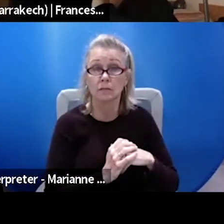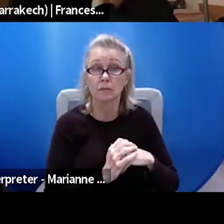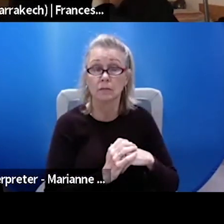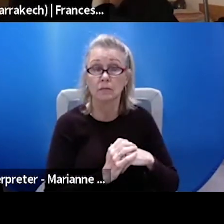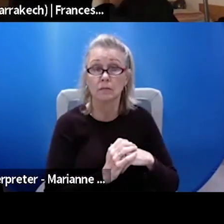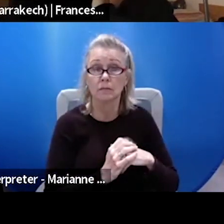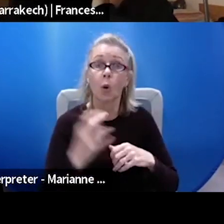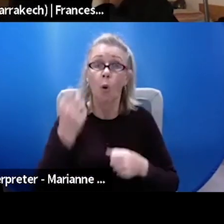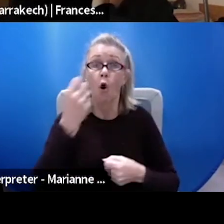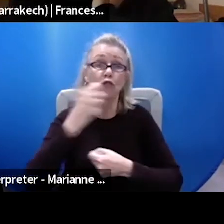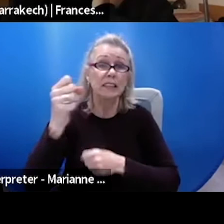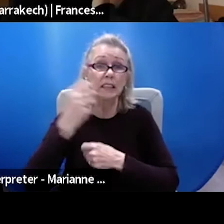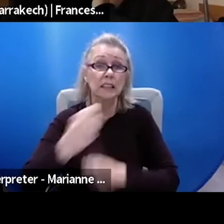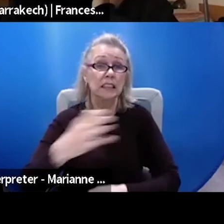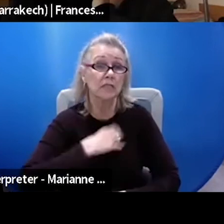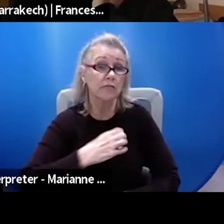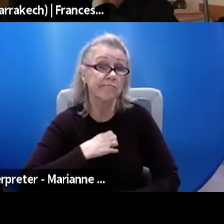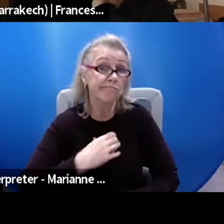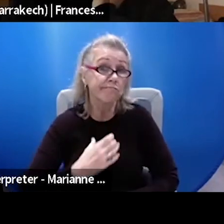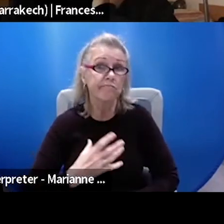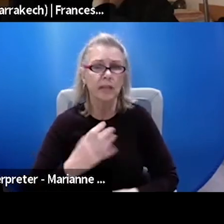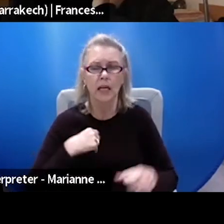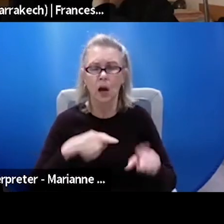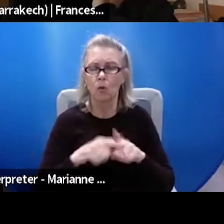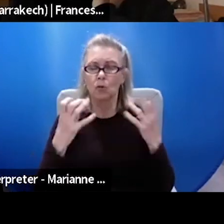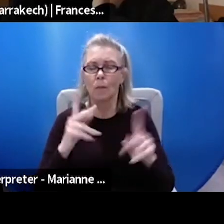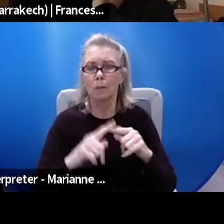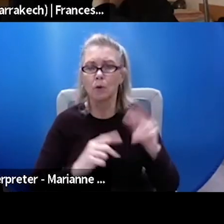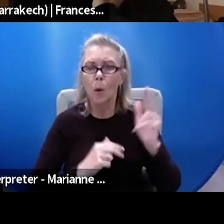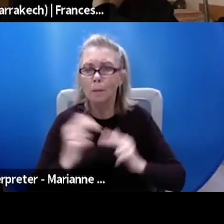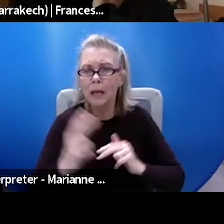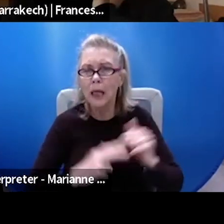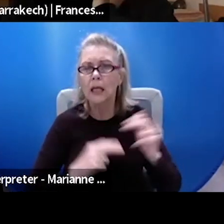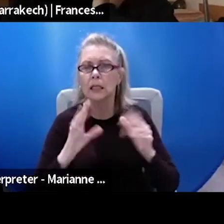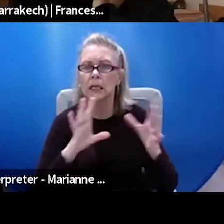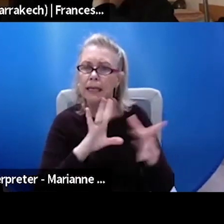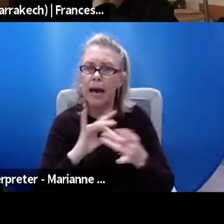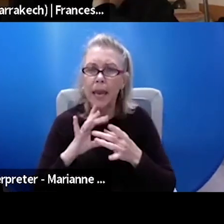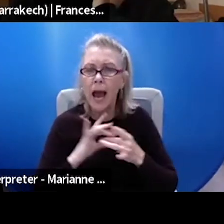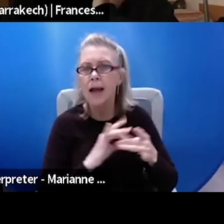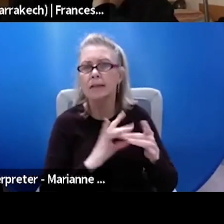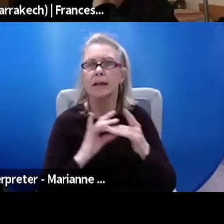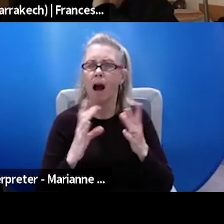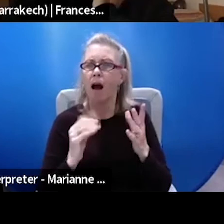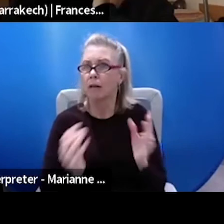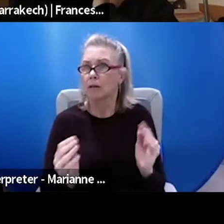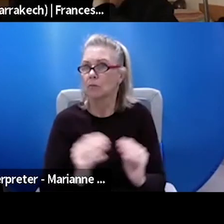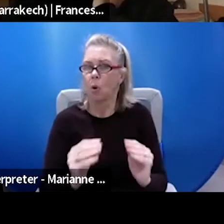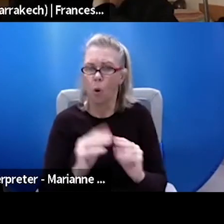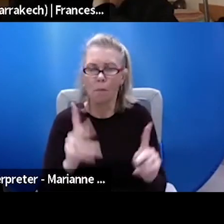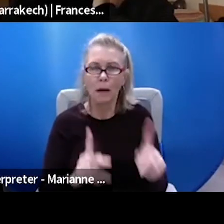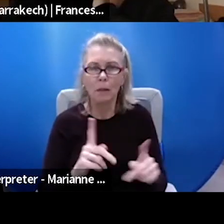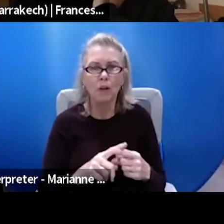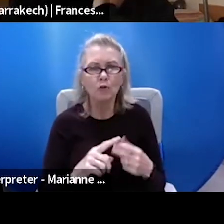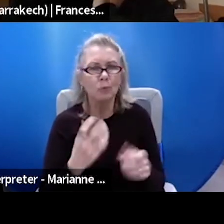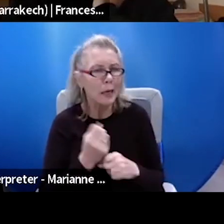want people to connect and build relationships with this project. There's more people to get to know. And I don't mean invite to do